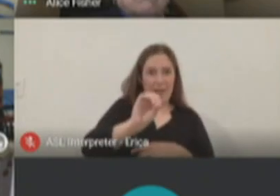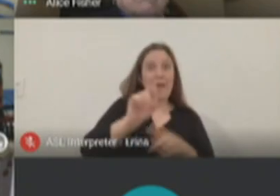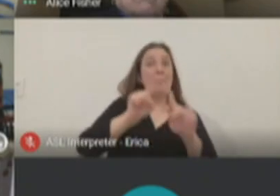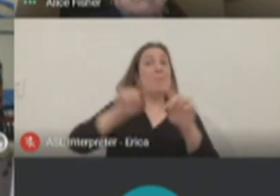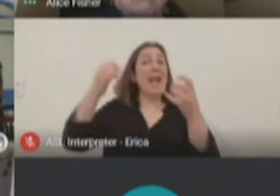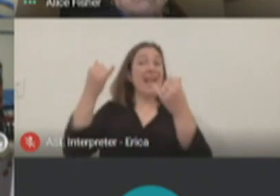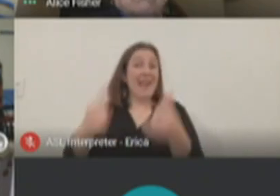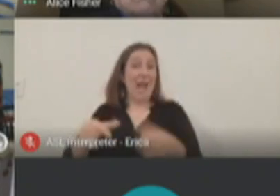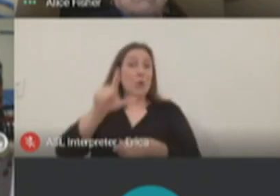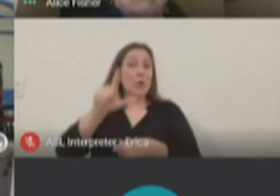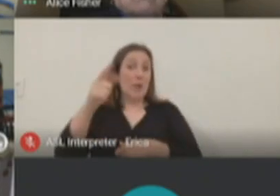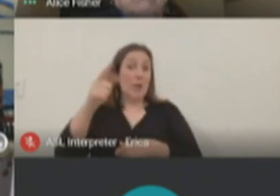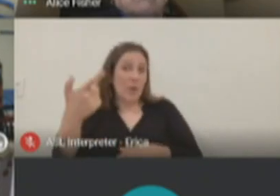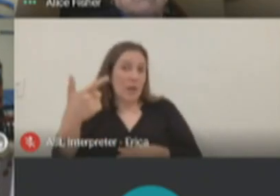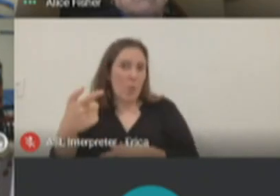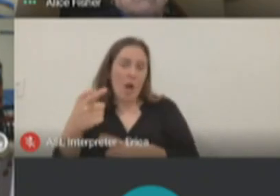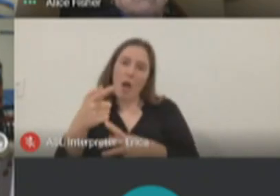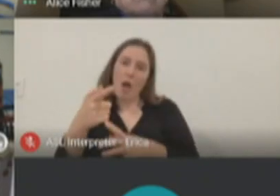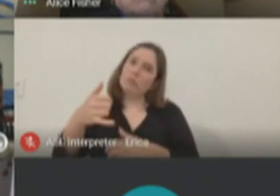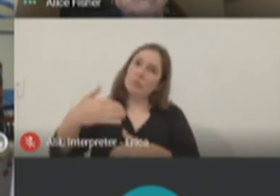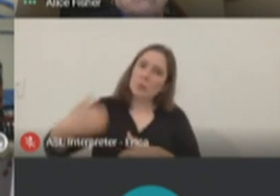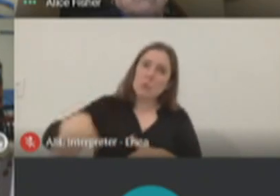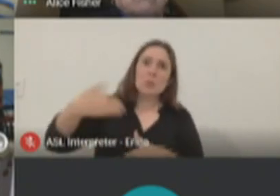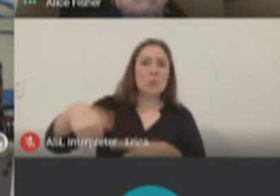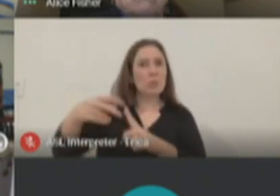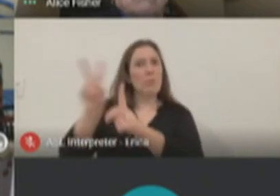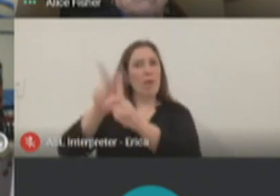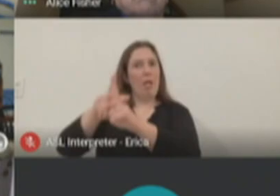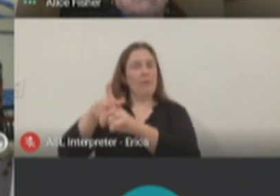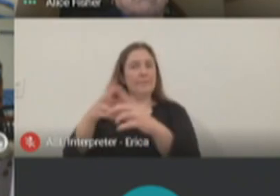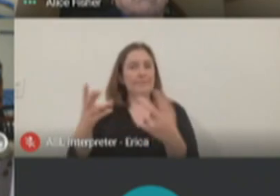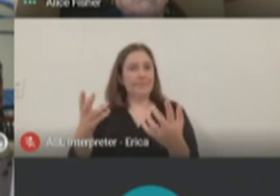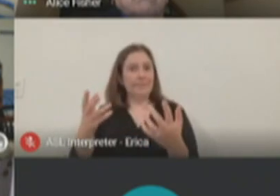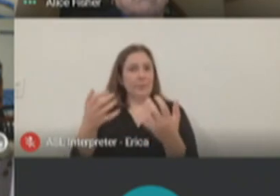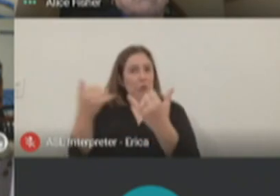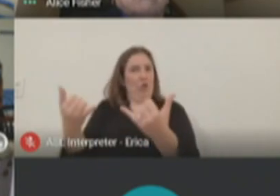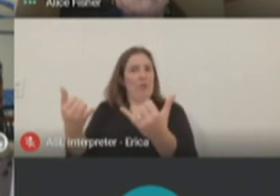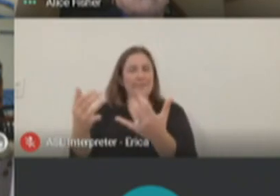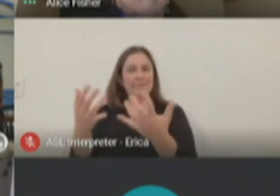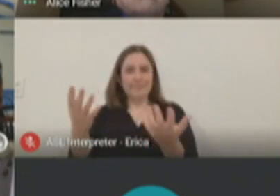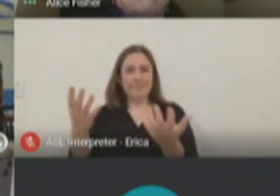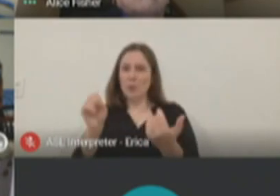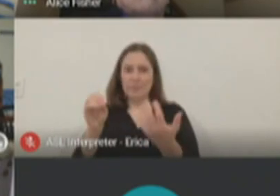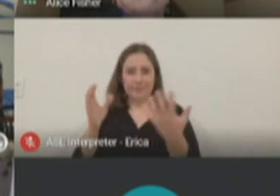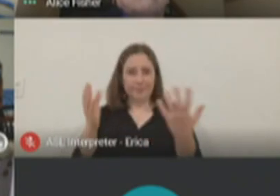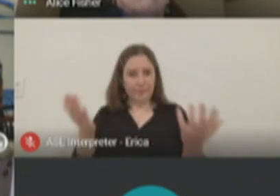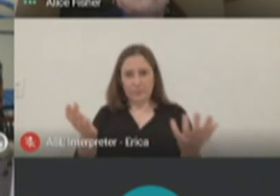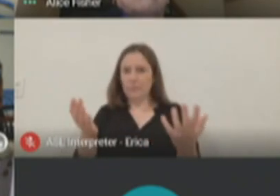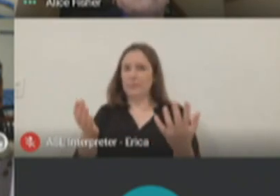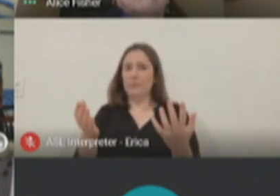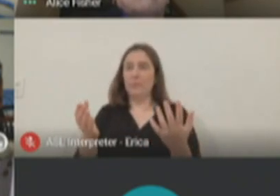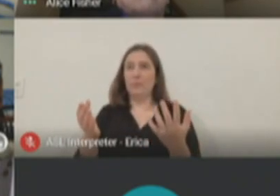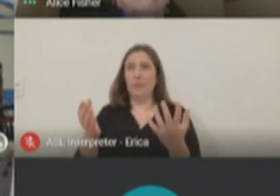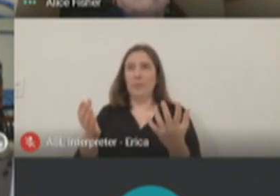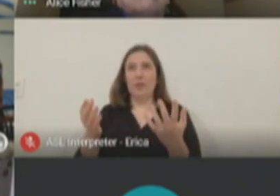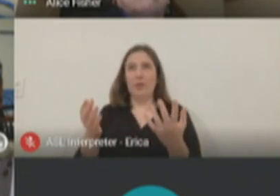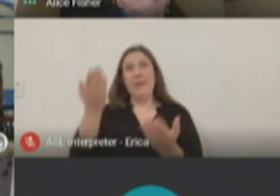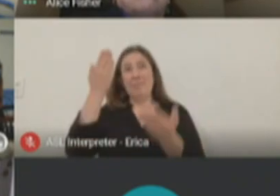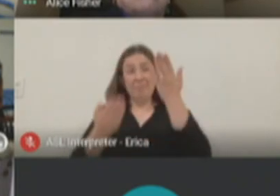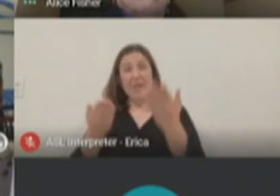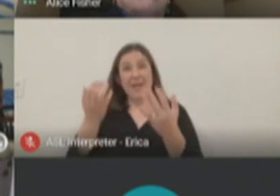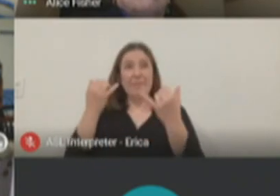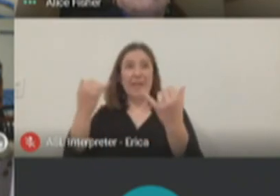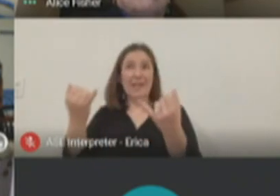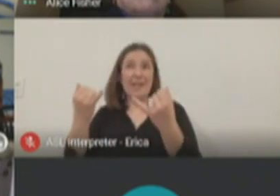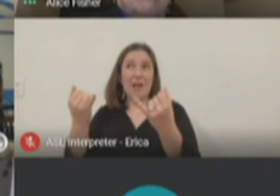though people live in those places since maybe 20 years, but they can't really afford